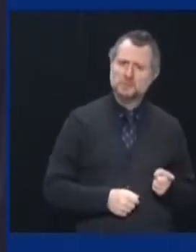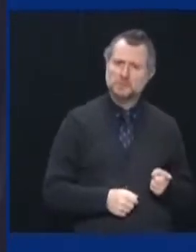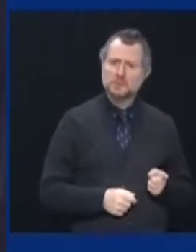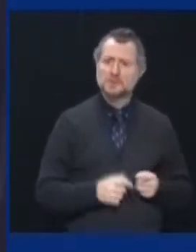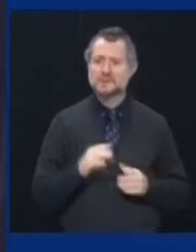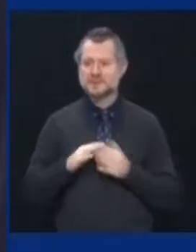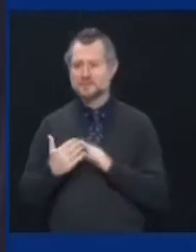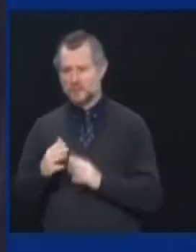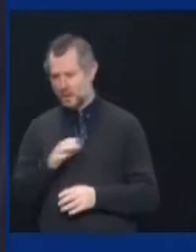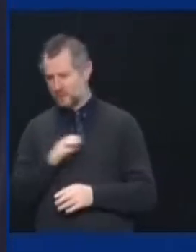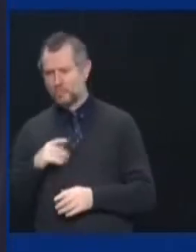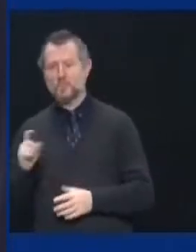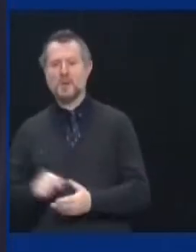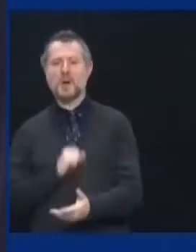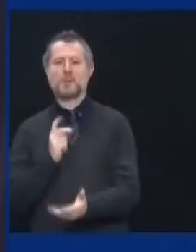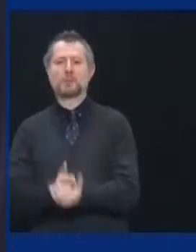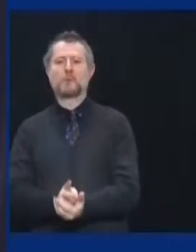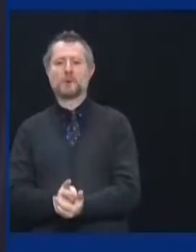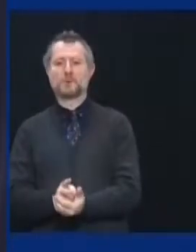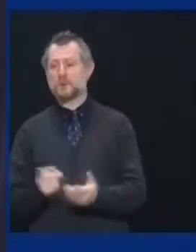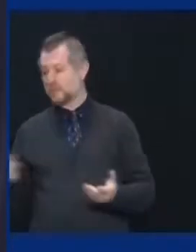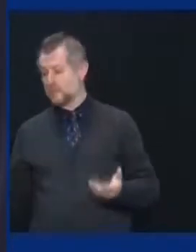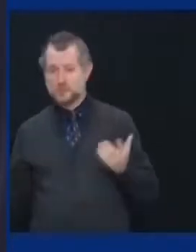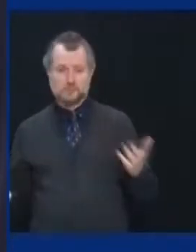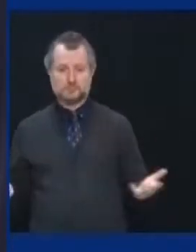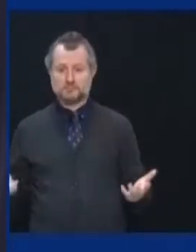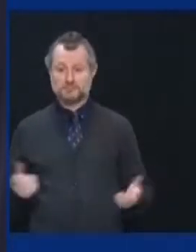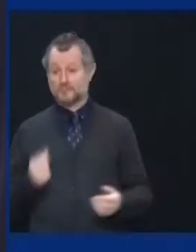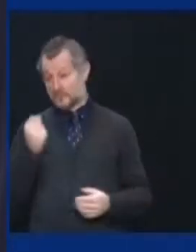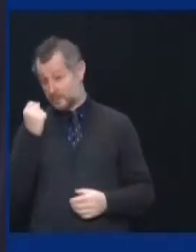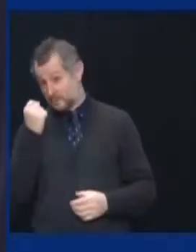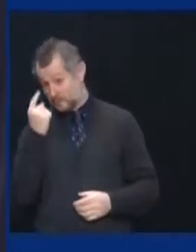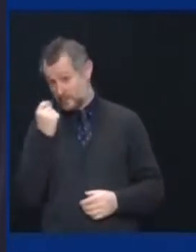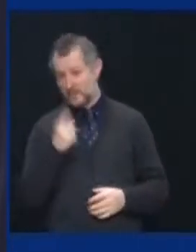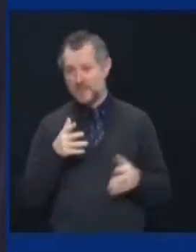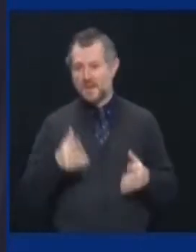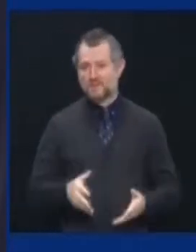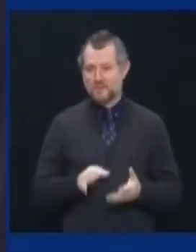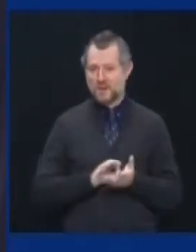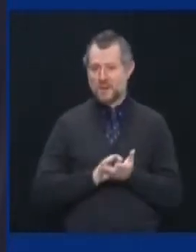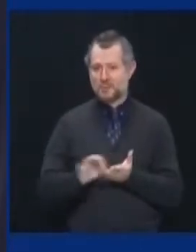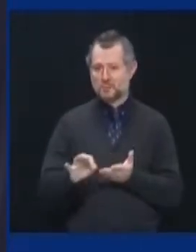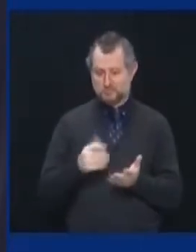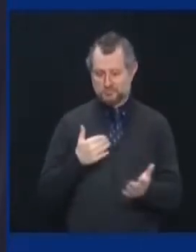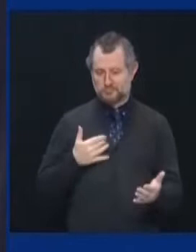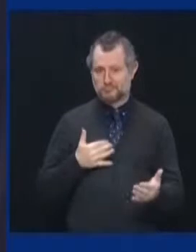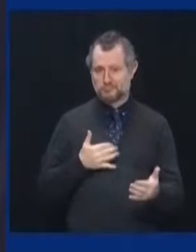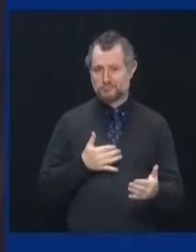to pass this. And it's 9 weeks.